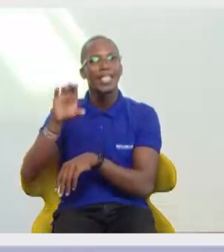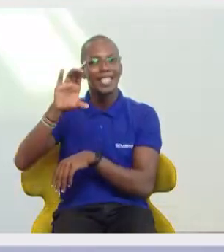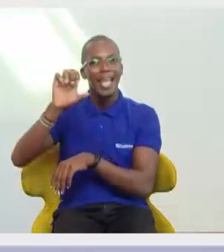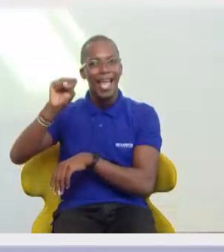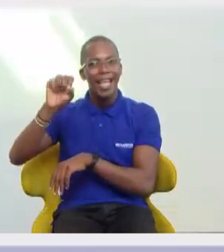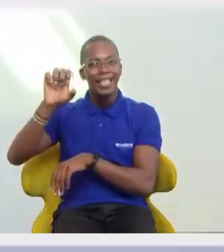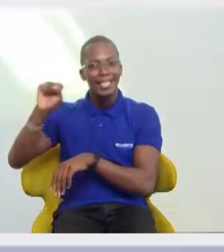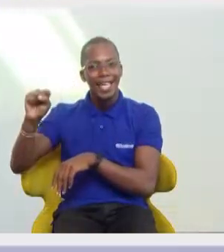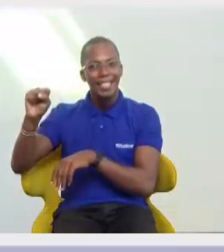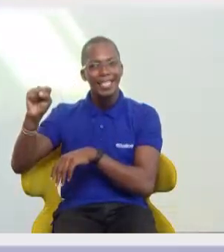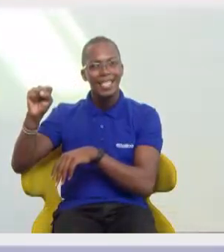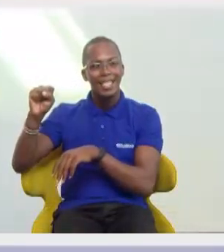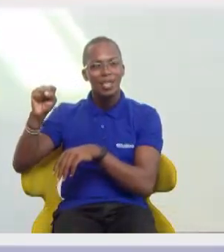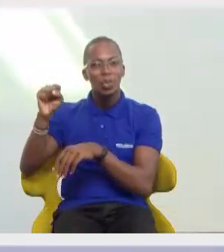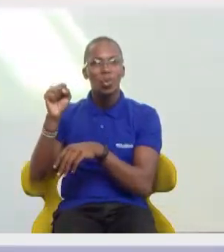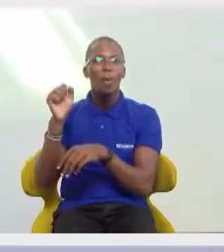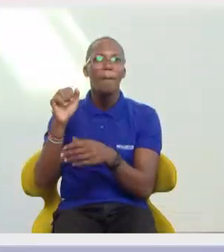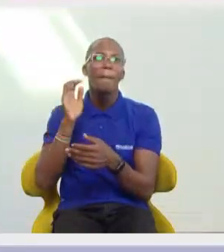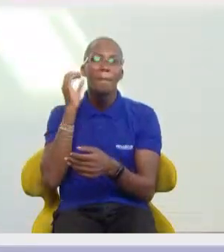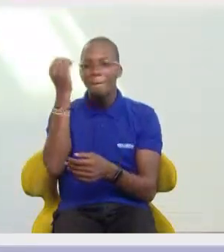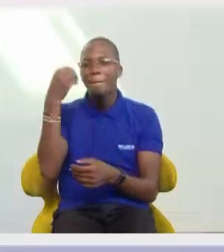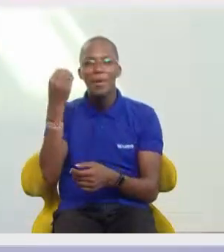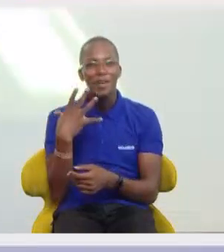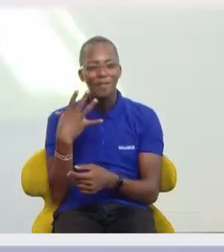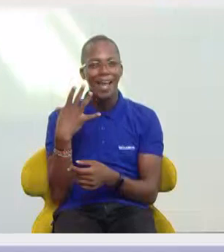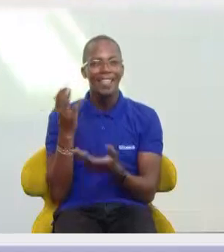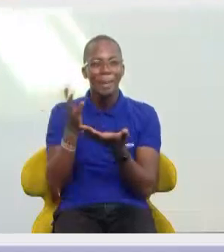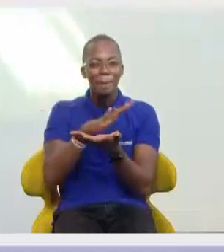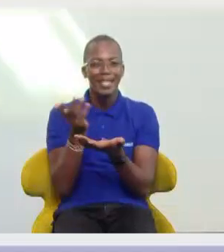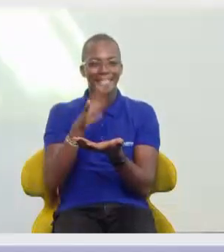our pages or to decorate the game. Welcome, Blessing.